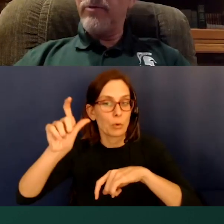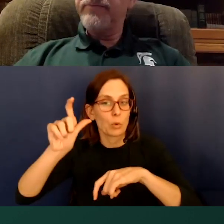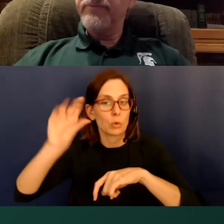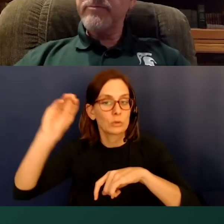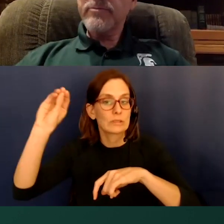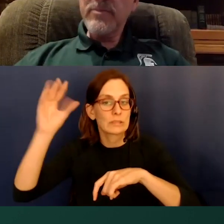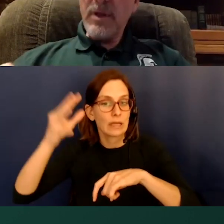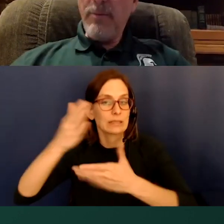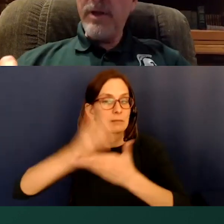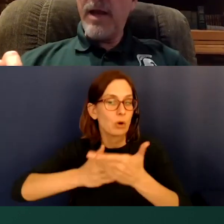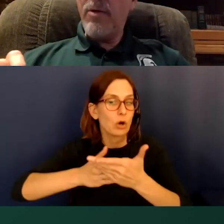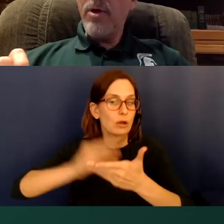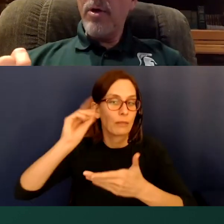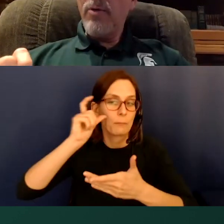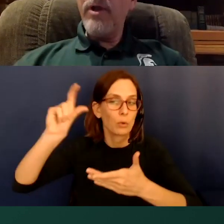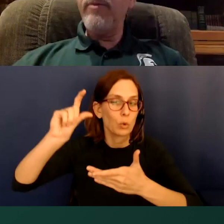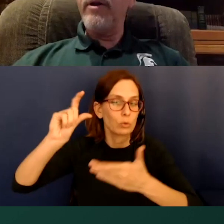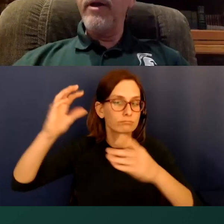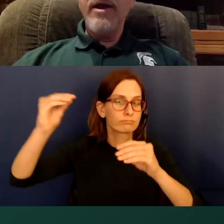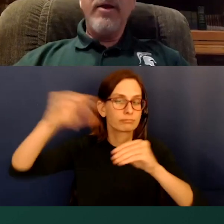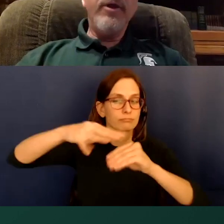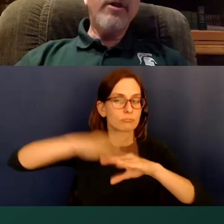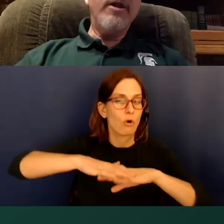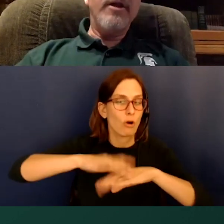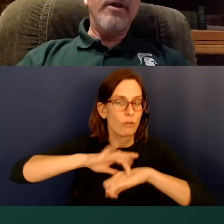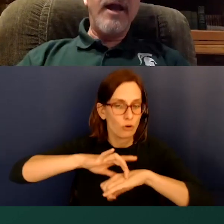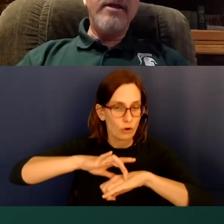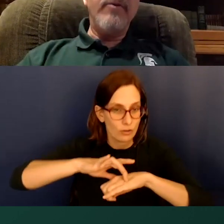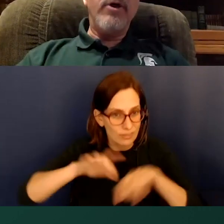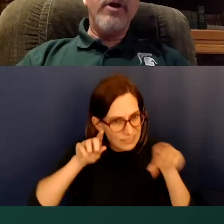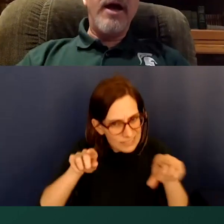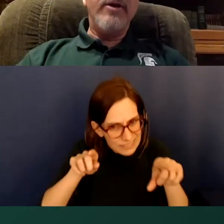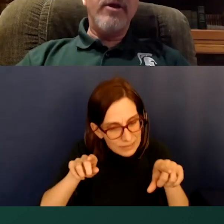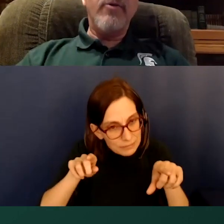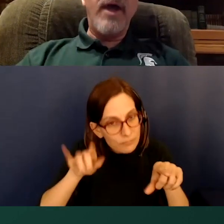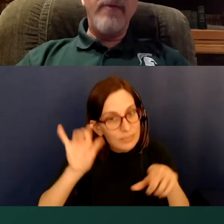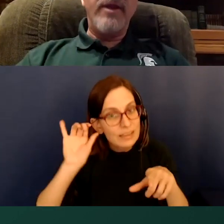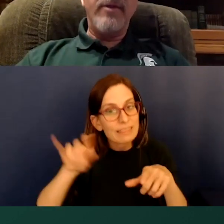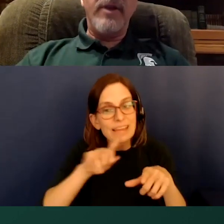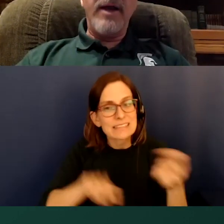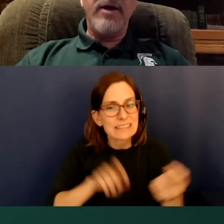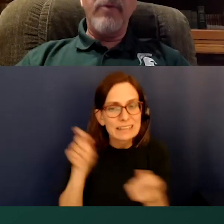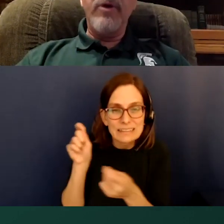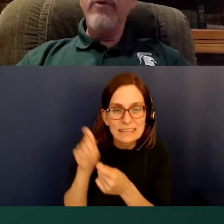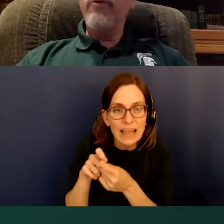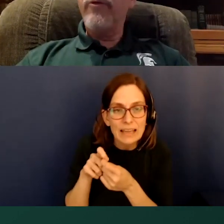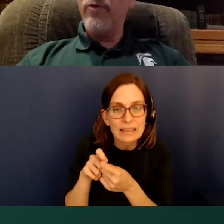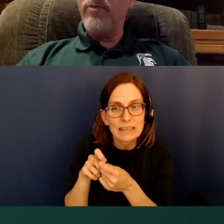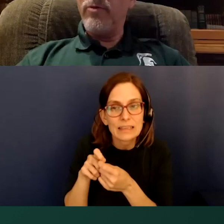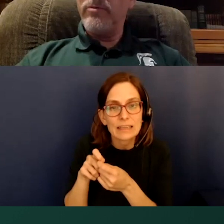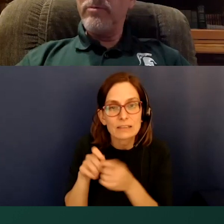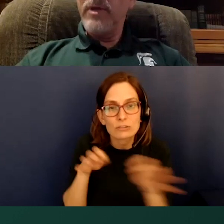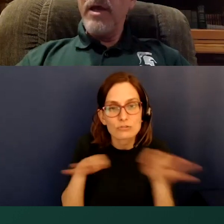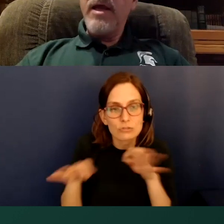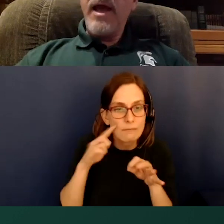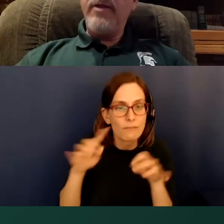the earth. But now, wait a minute. This is exactly what I described as the lineup for a full